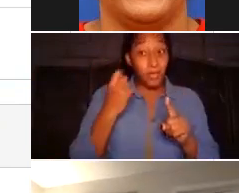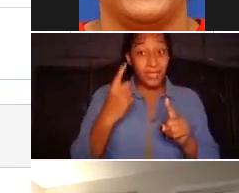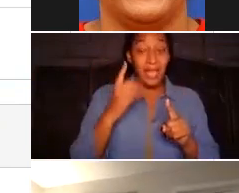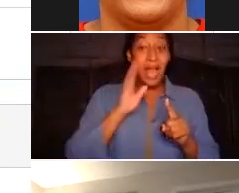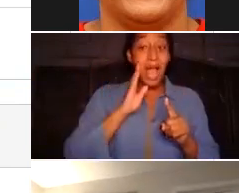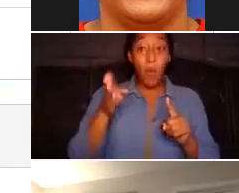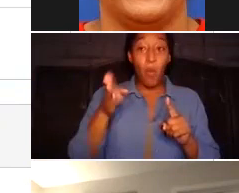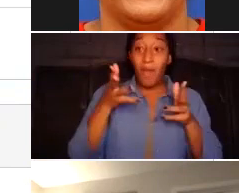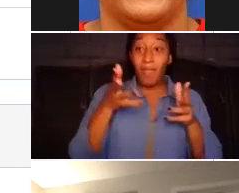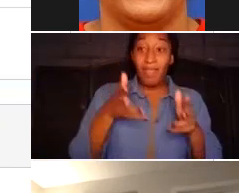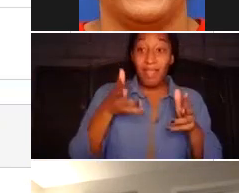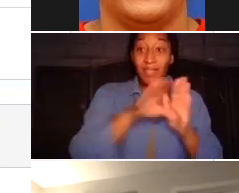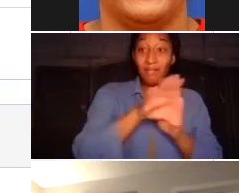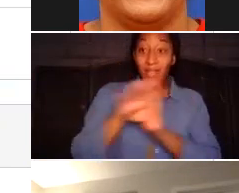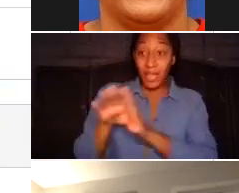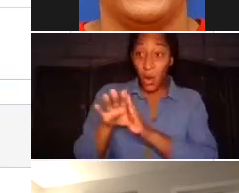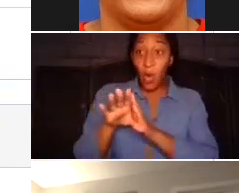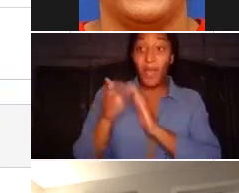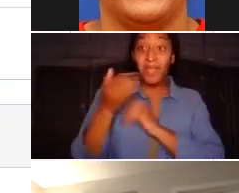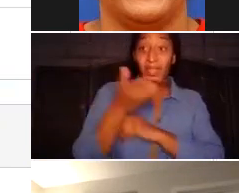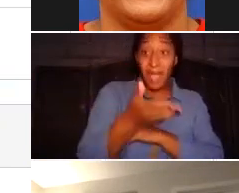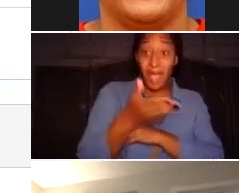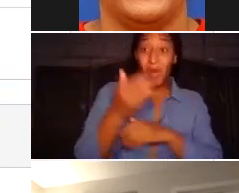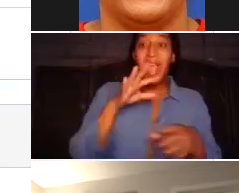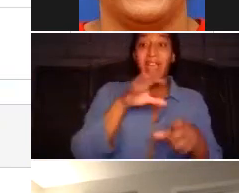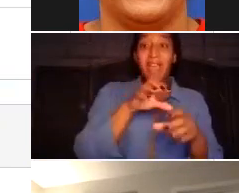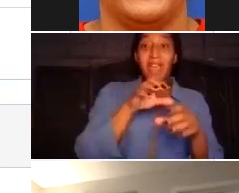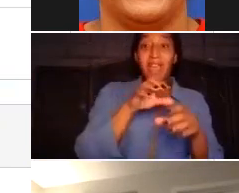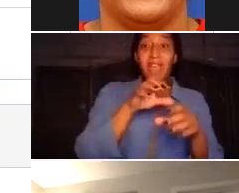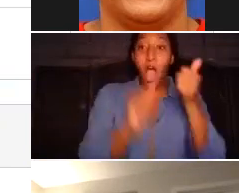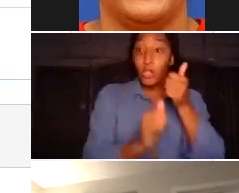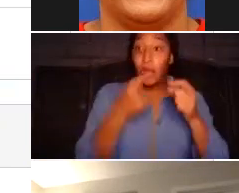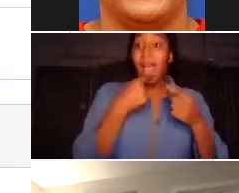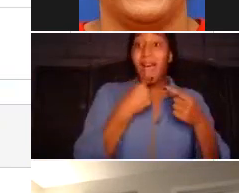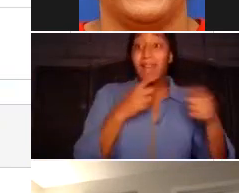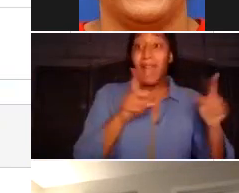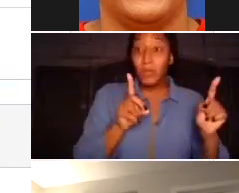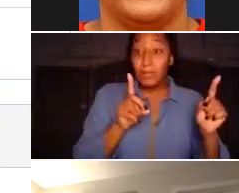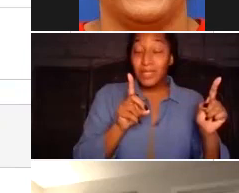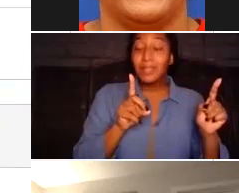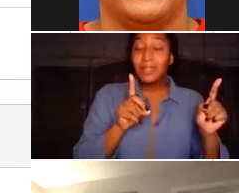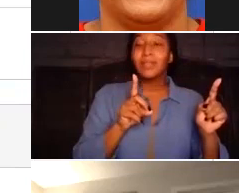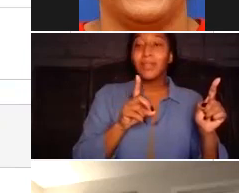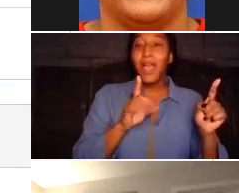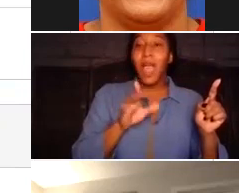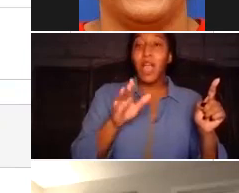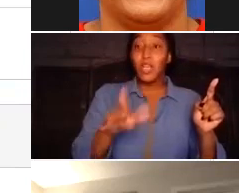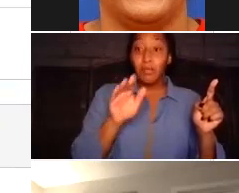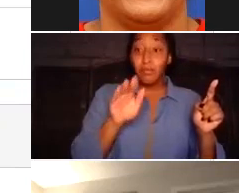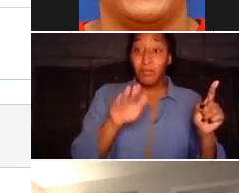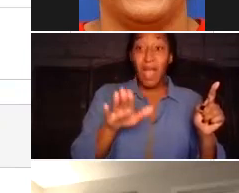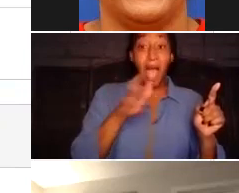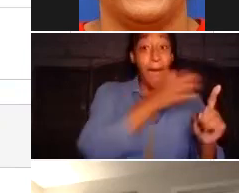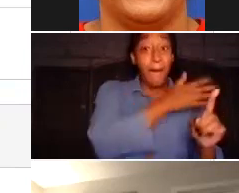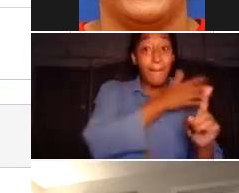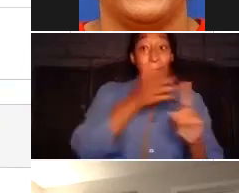announcements and watch the project video. When we get back together on Wednesday, that's going to be the order